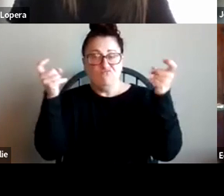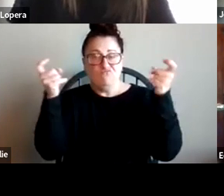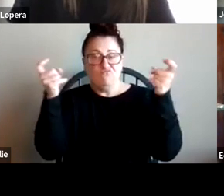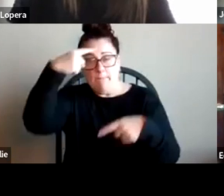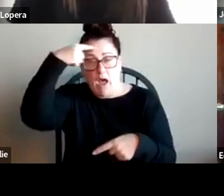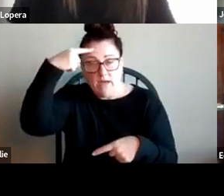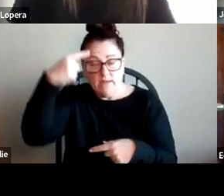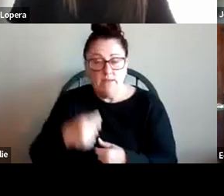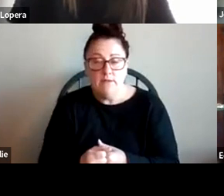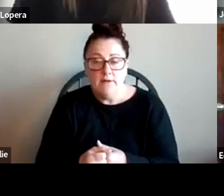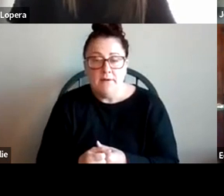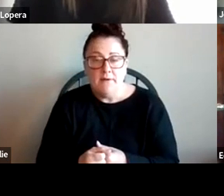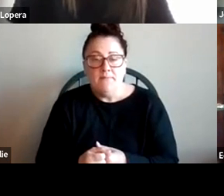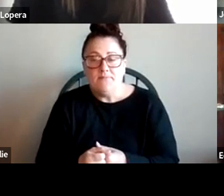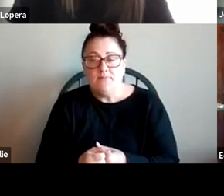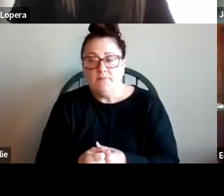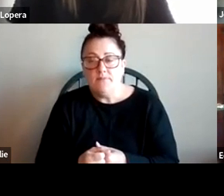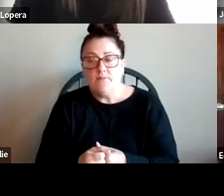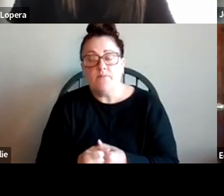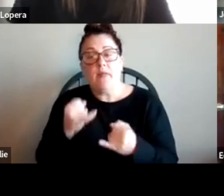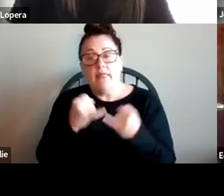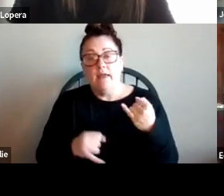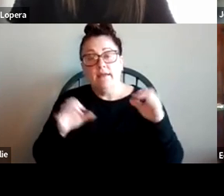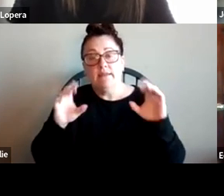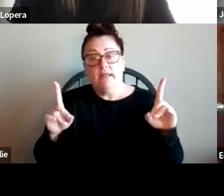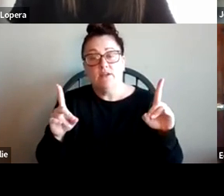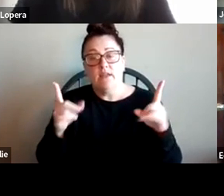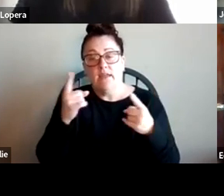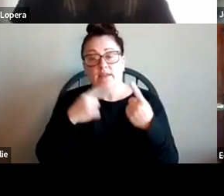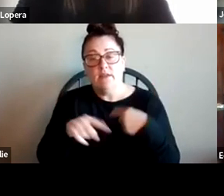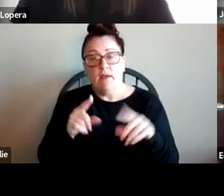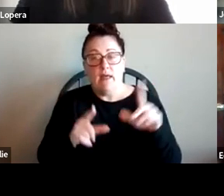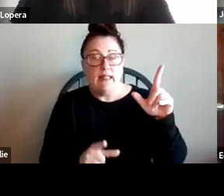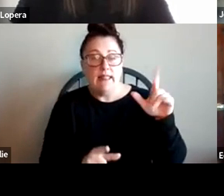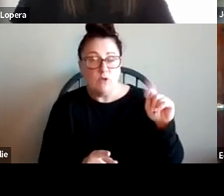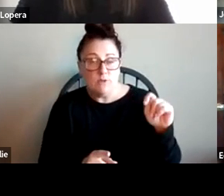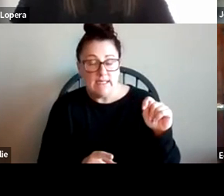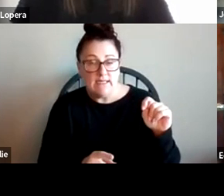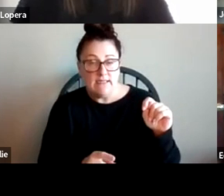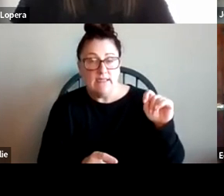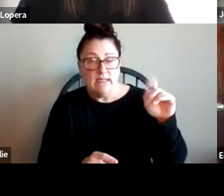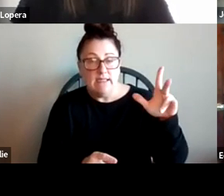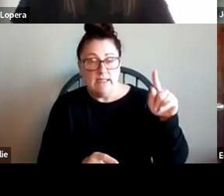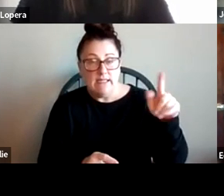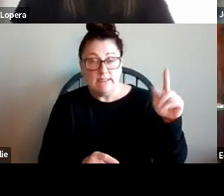thing I want to say is that the education is about literacy. Literacy is about